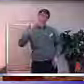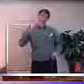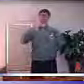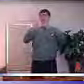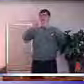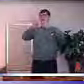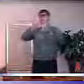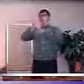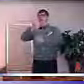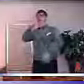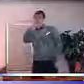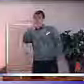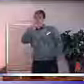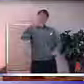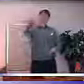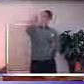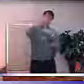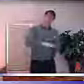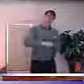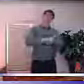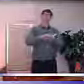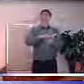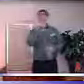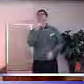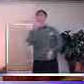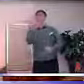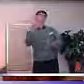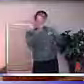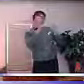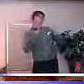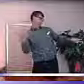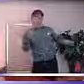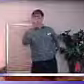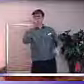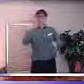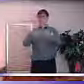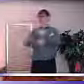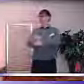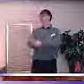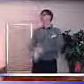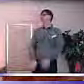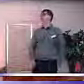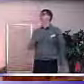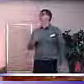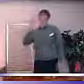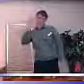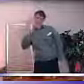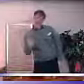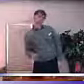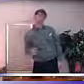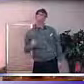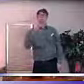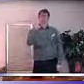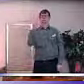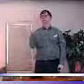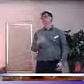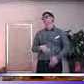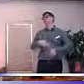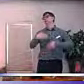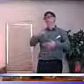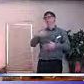your belief, you will have a different experience. That at times we encourage